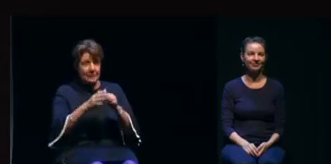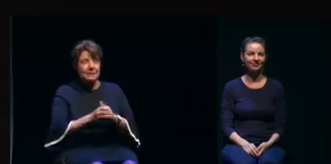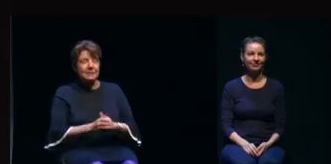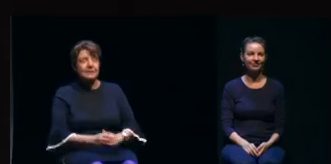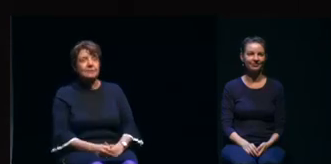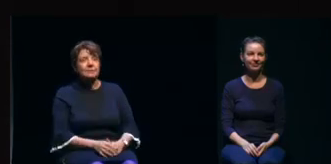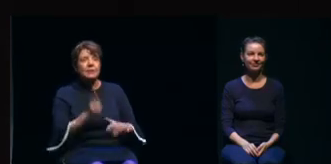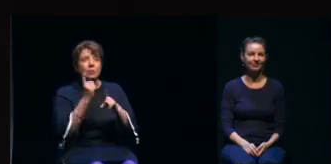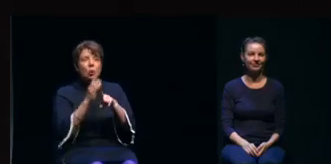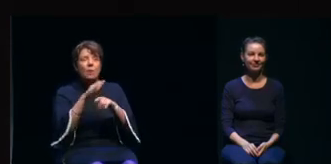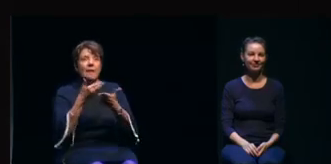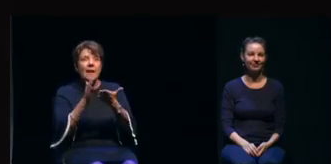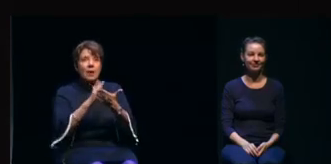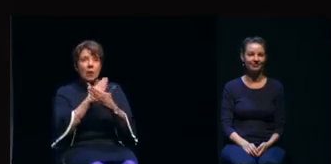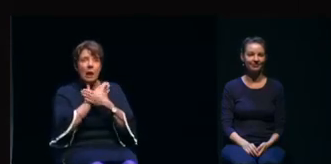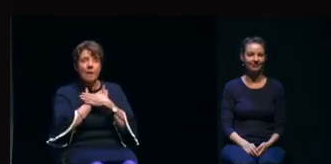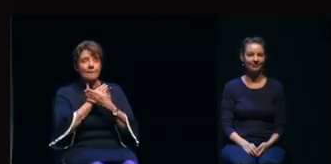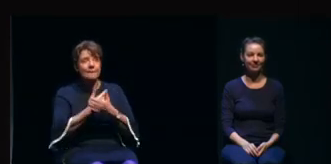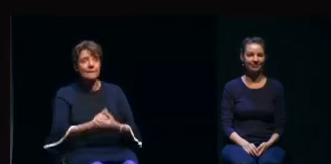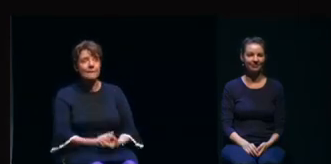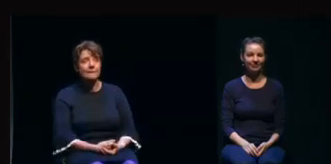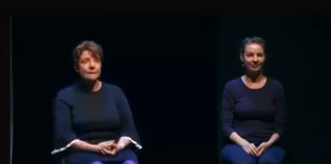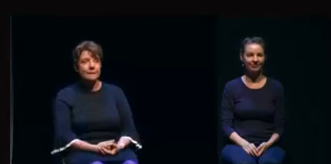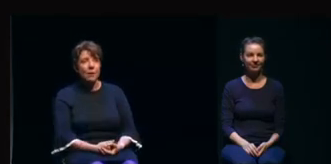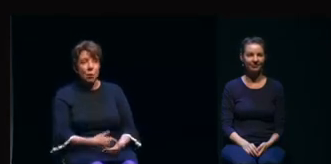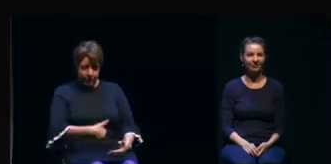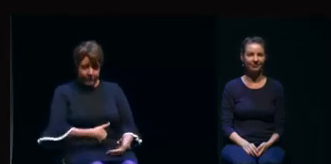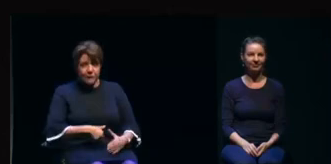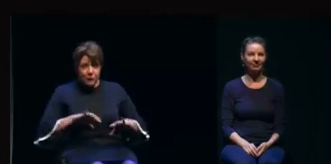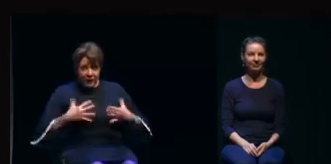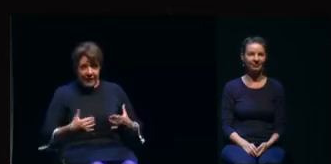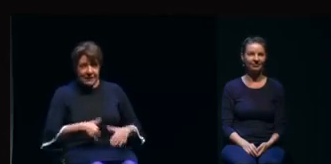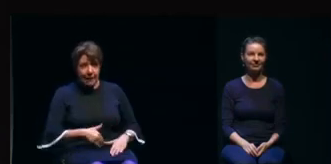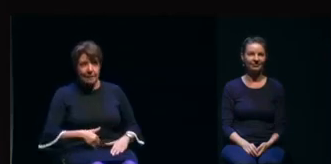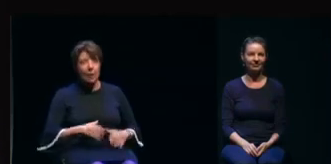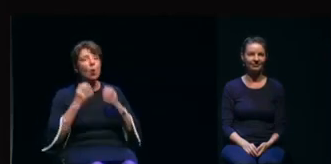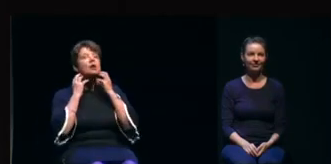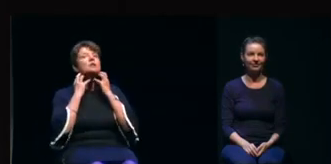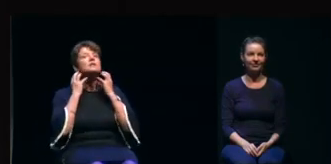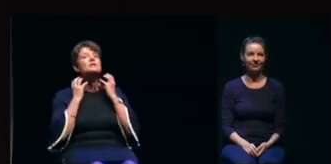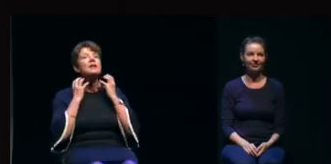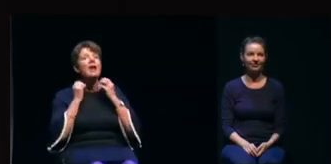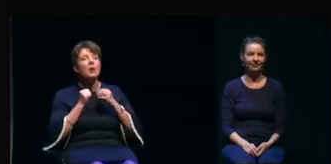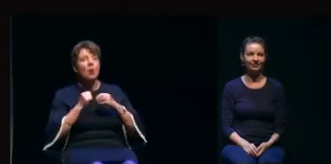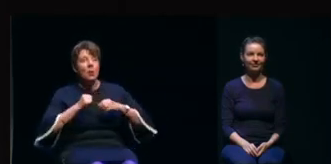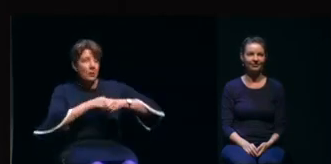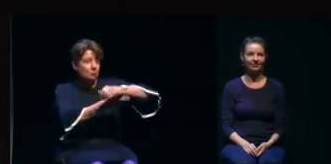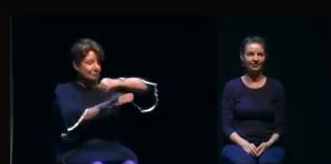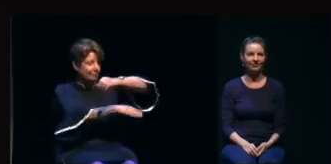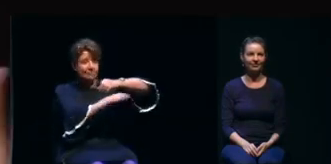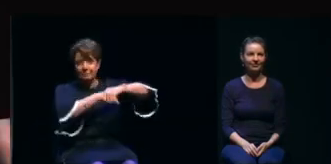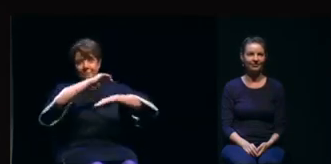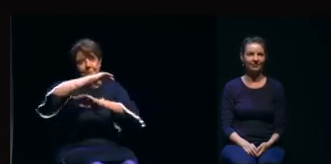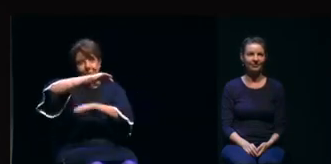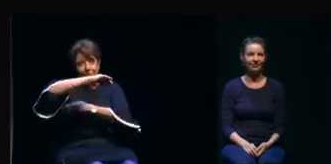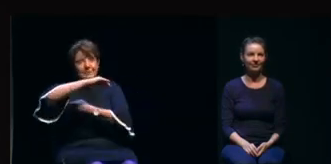about how you love your fat tummy or your jowly neck or your bingo wings, and